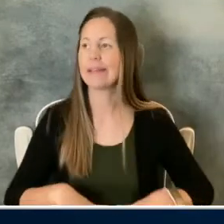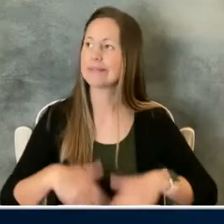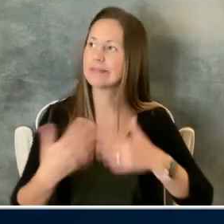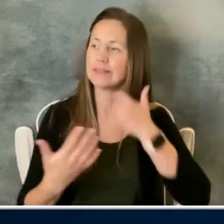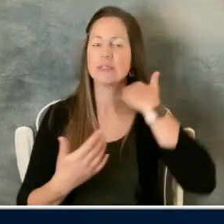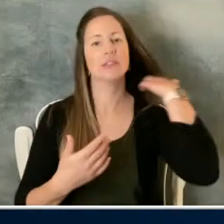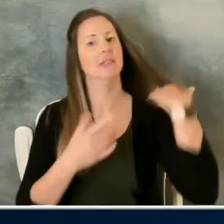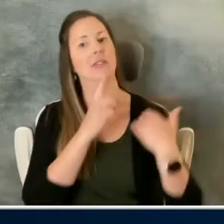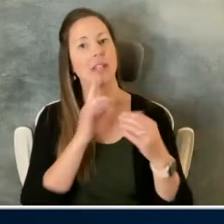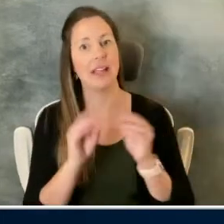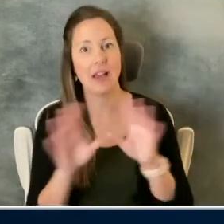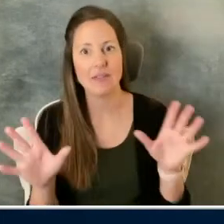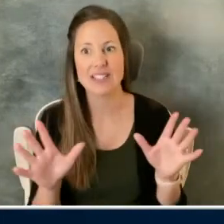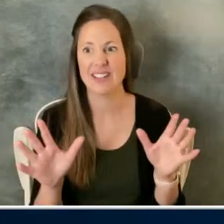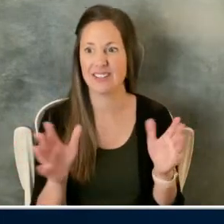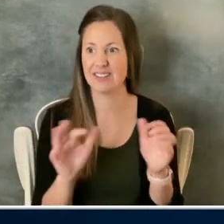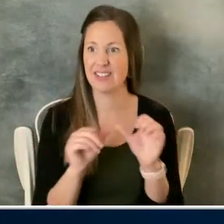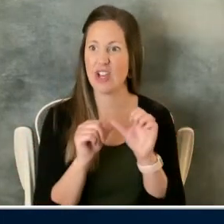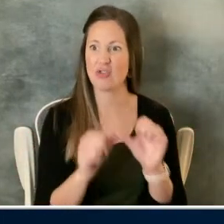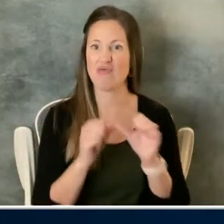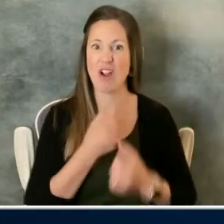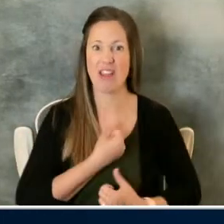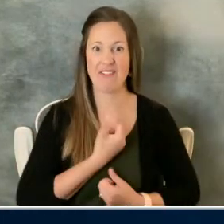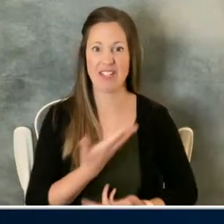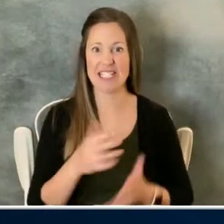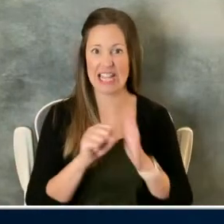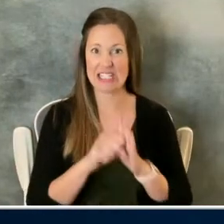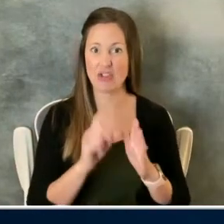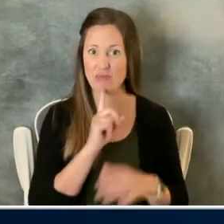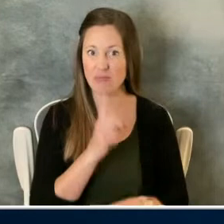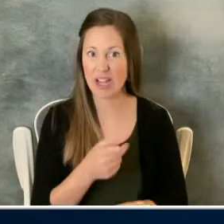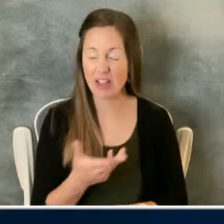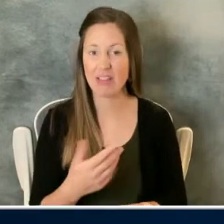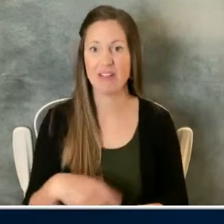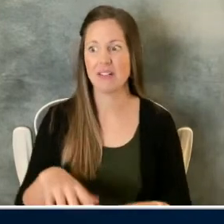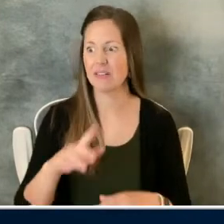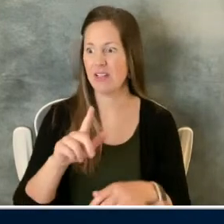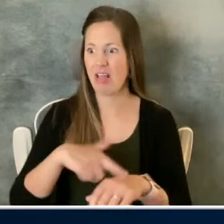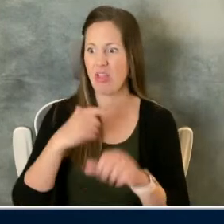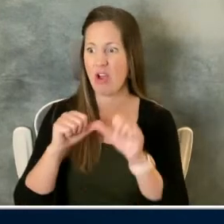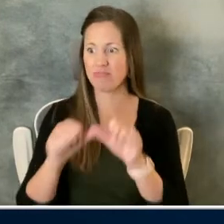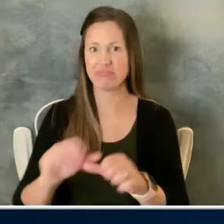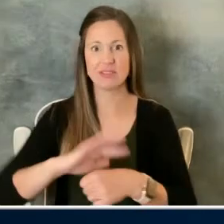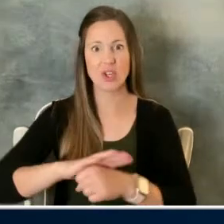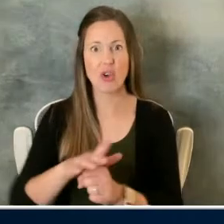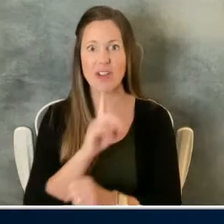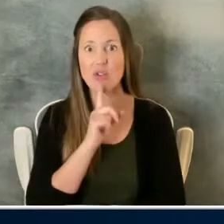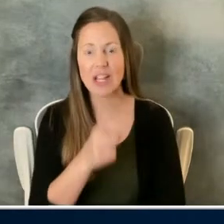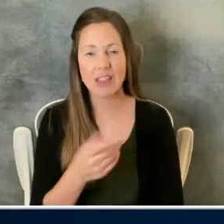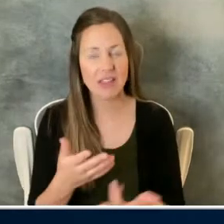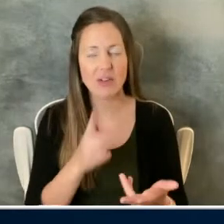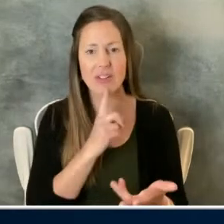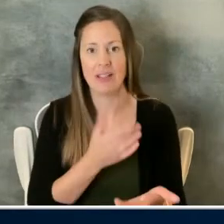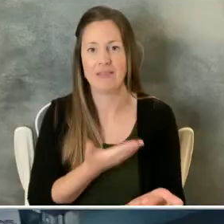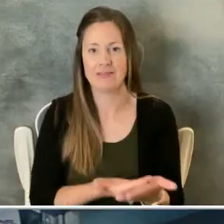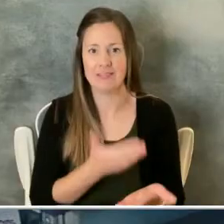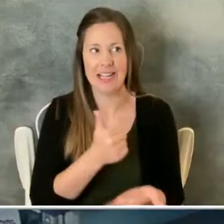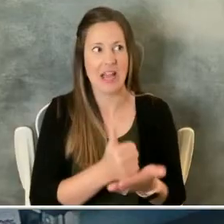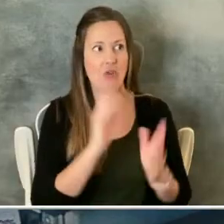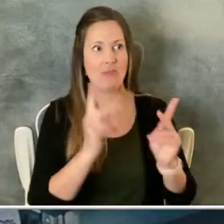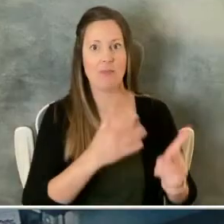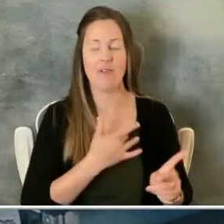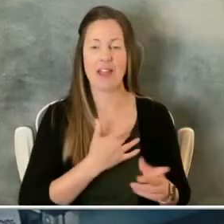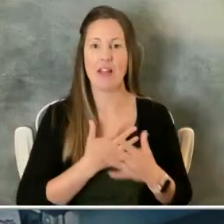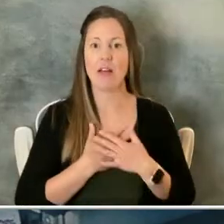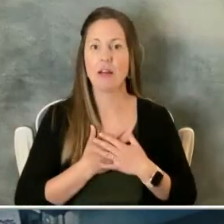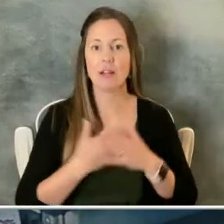fatigue syndrome is real. Clearly, long COVID is real. I think it is both validating and hopeful that science has